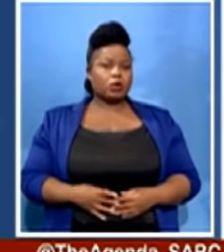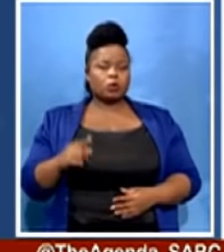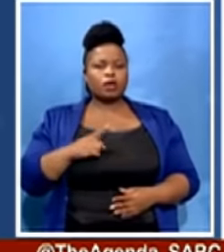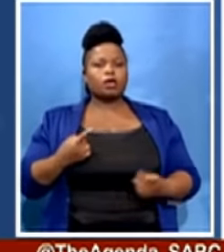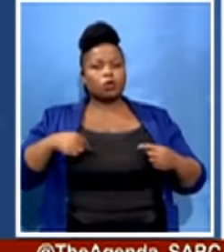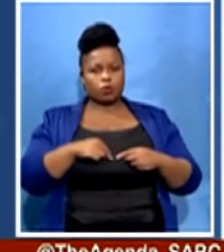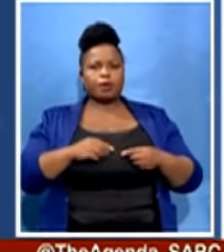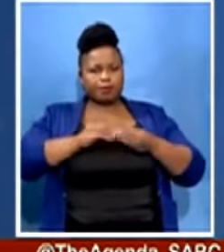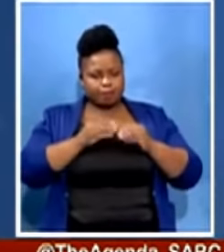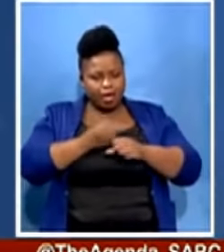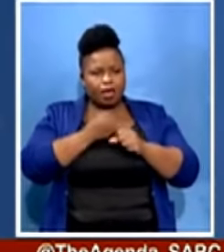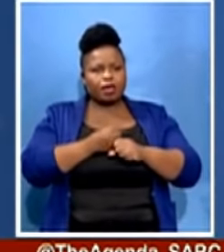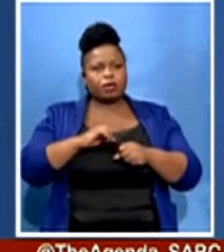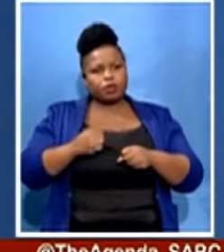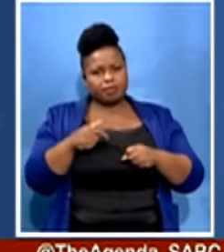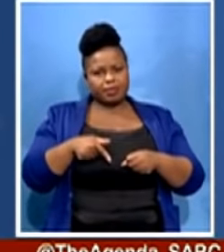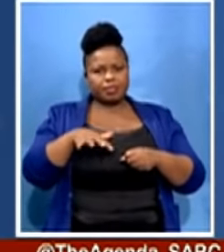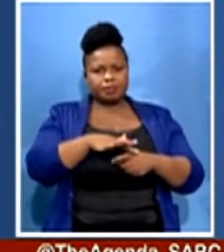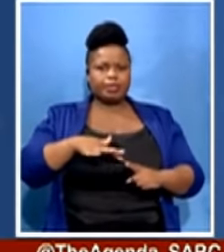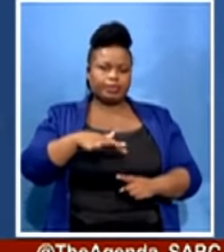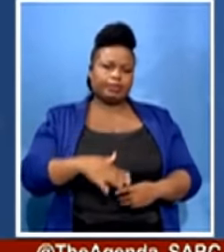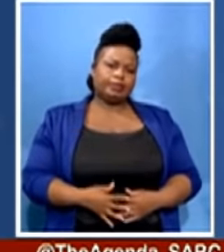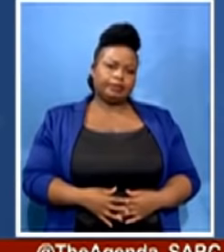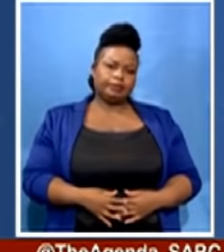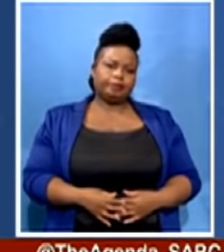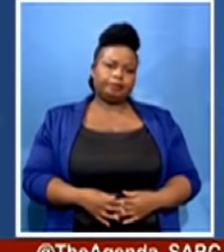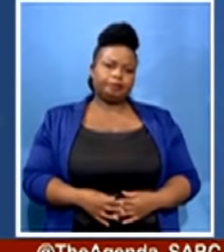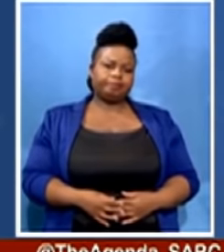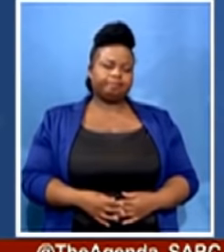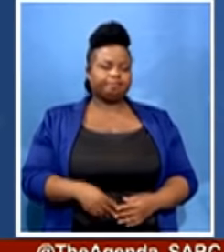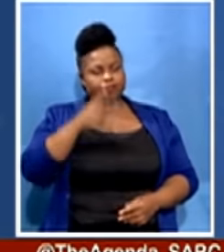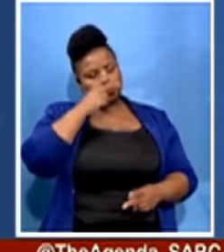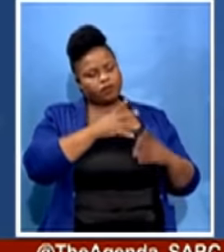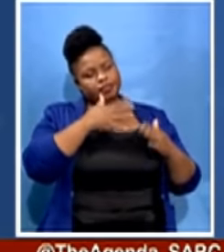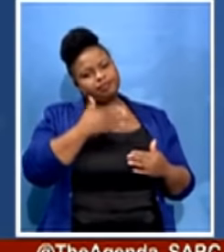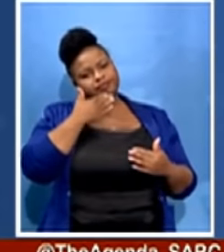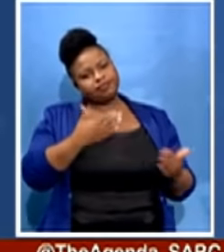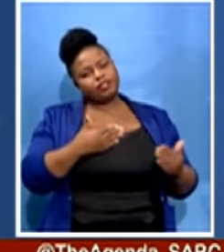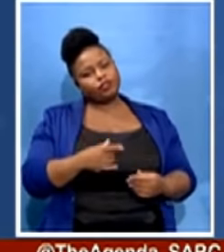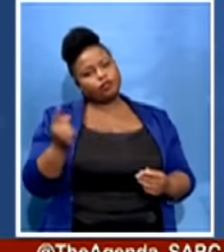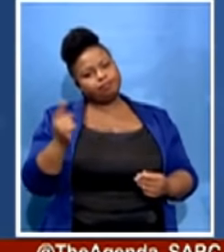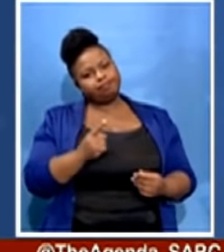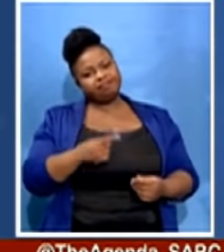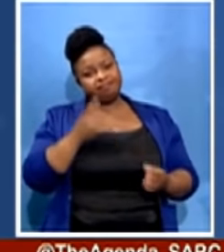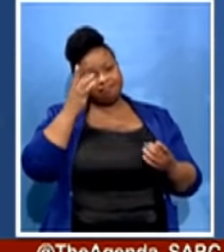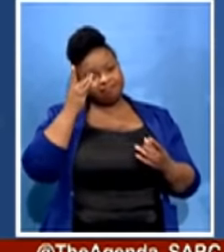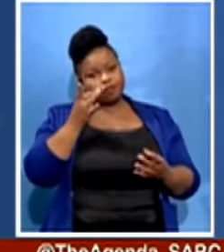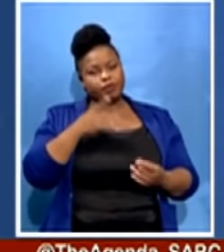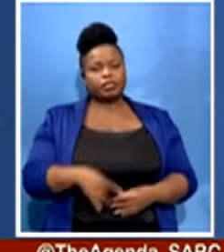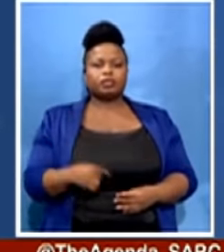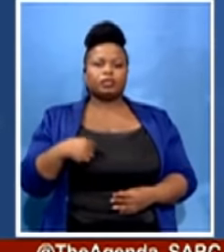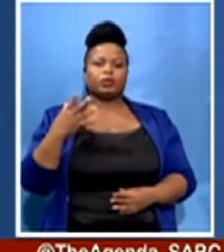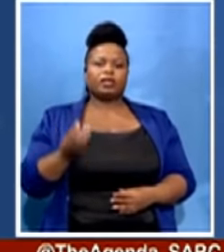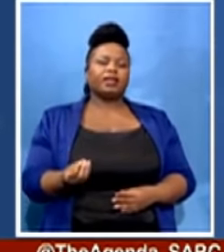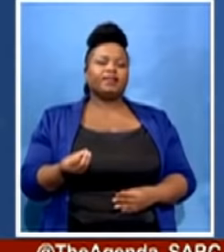place. Professor, thank you very much indeed for coming on and giving us the information that you have on hand. No doubt we will be leaning on